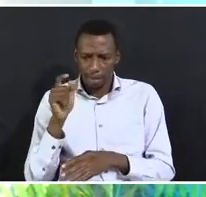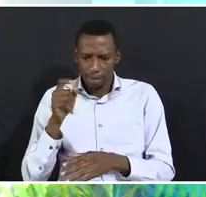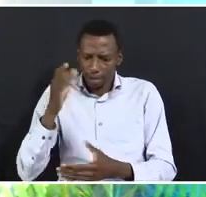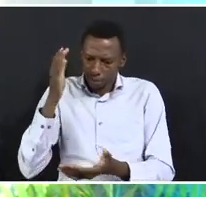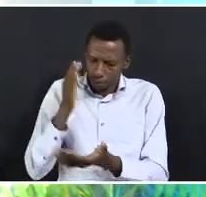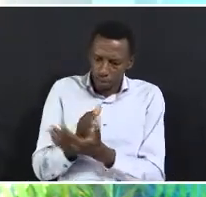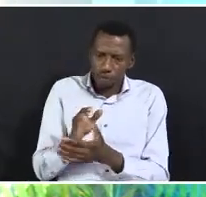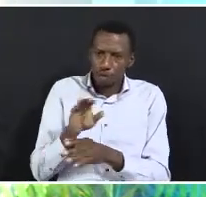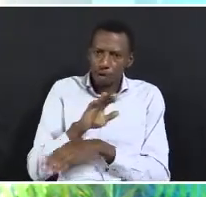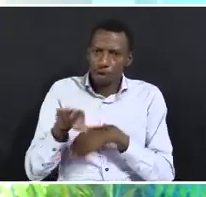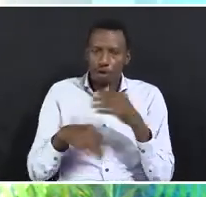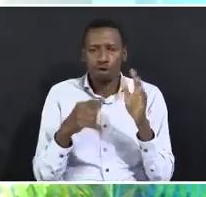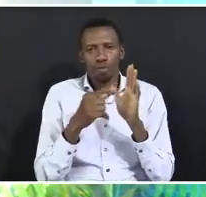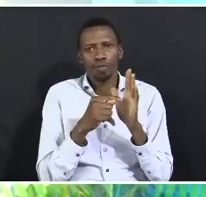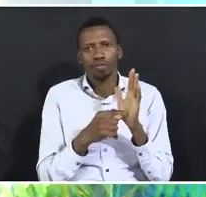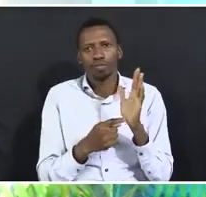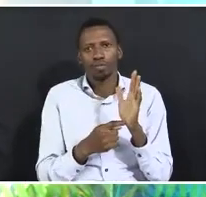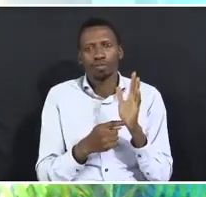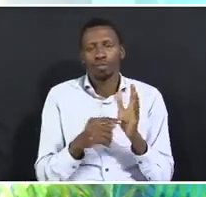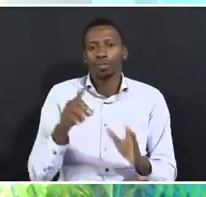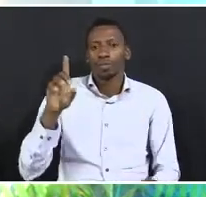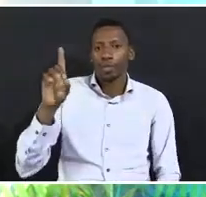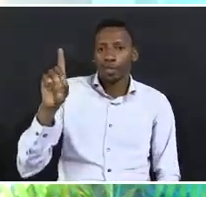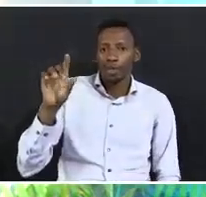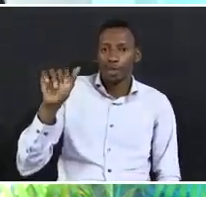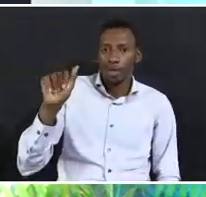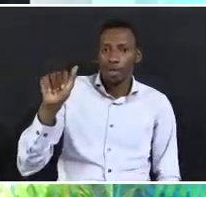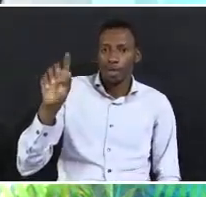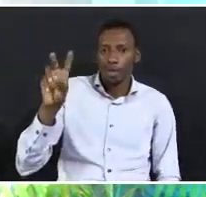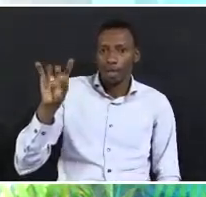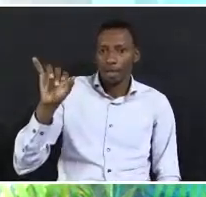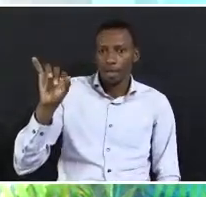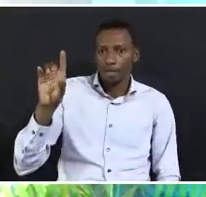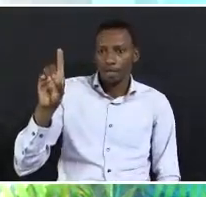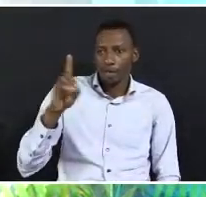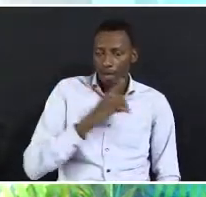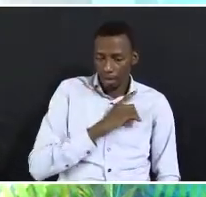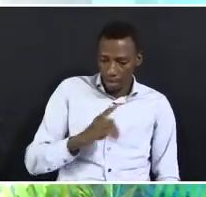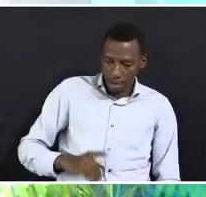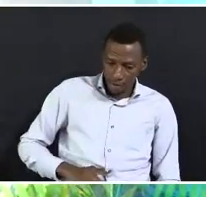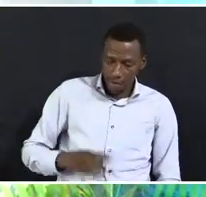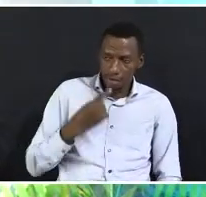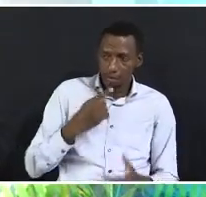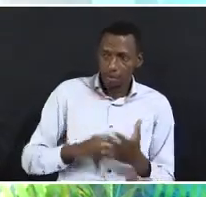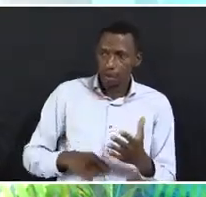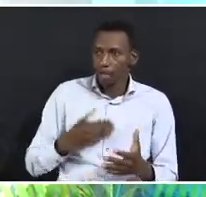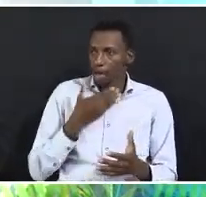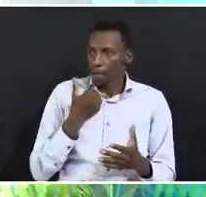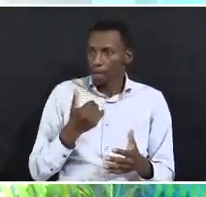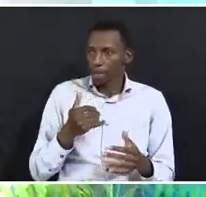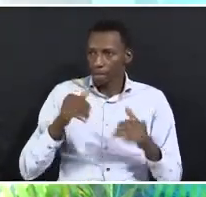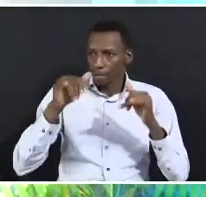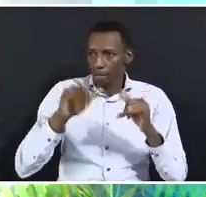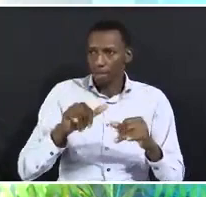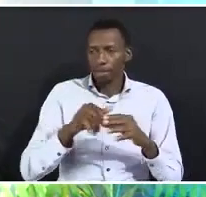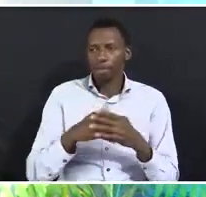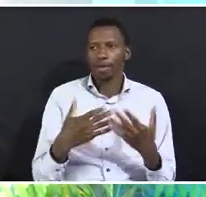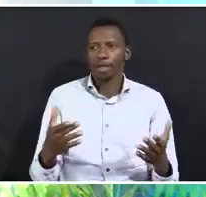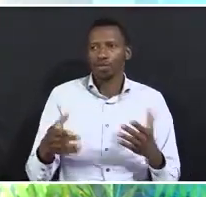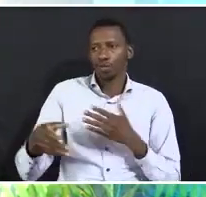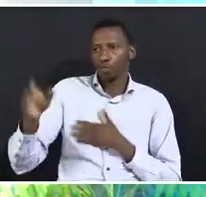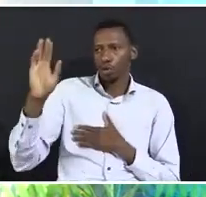saying. David says, a better fall in the hands of God than in the hands of